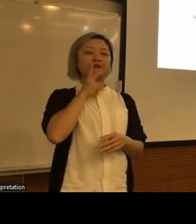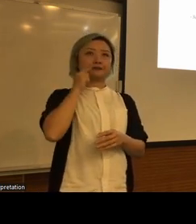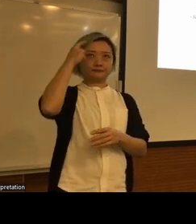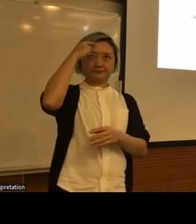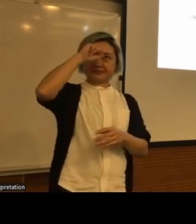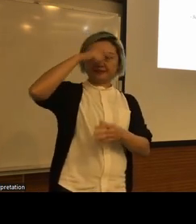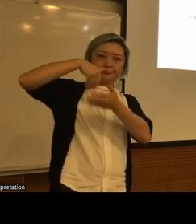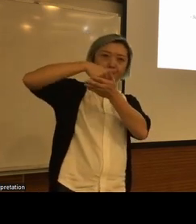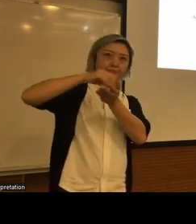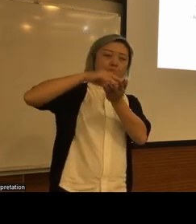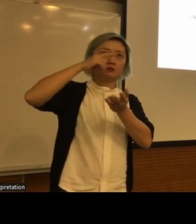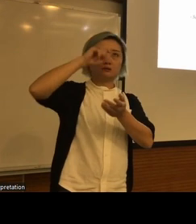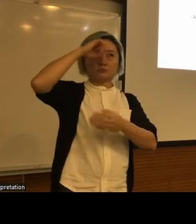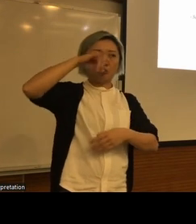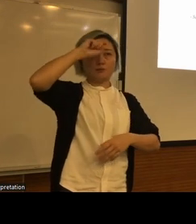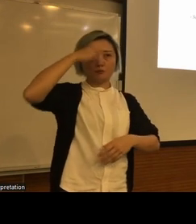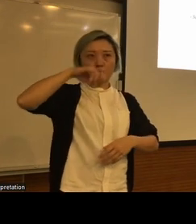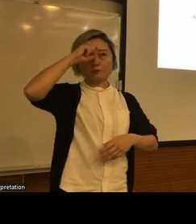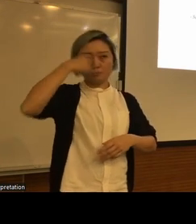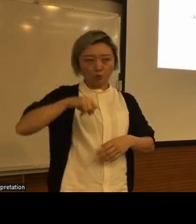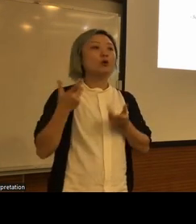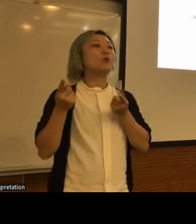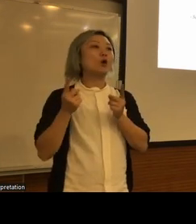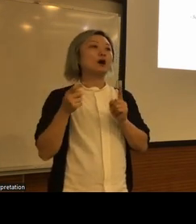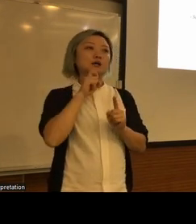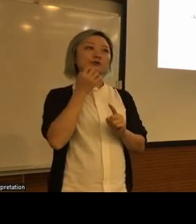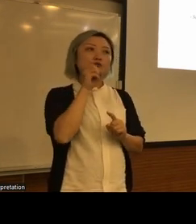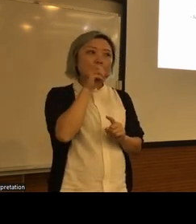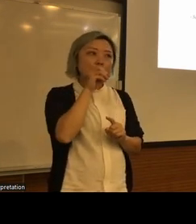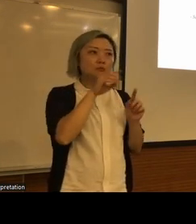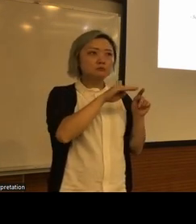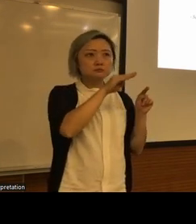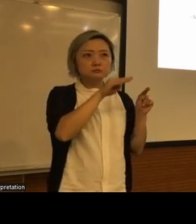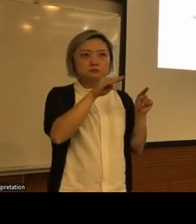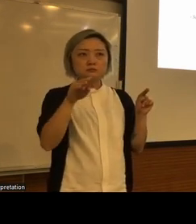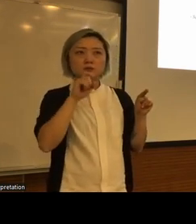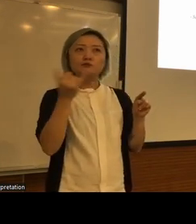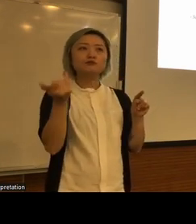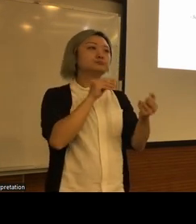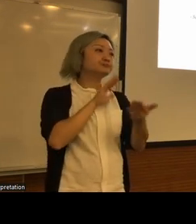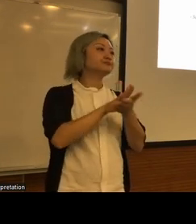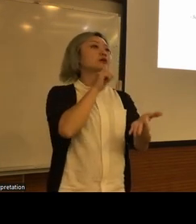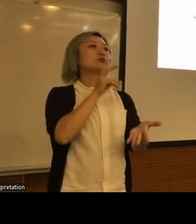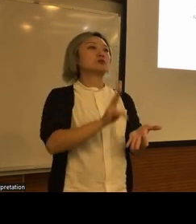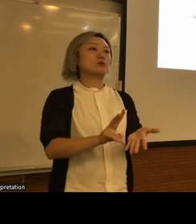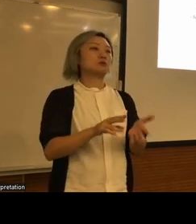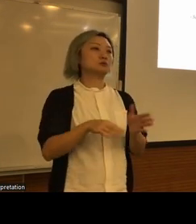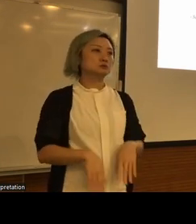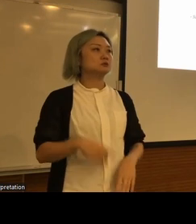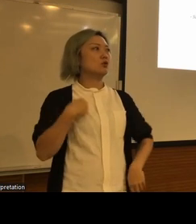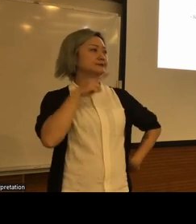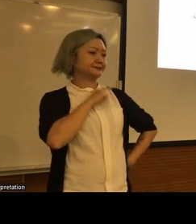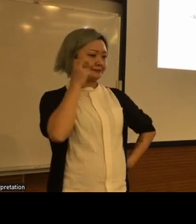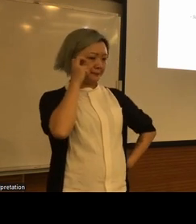are vulnerable segments, vulnerable speech segments. I always wonder about Chinese, because if